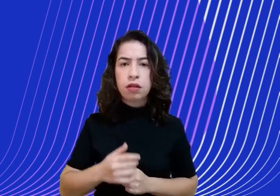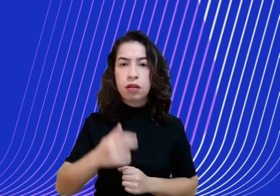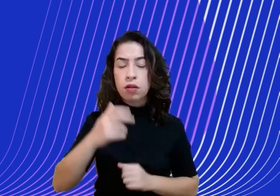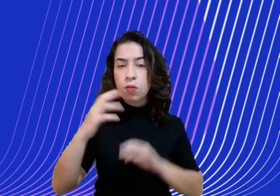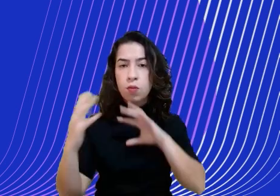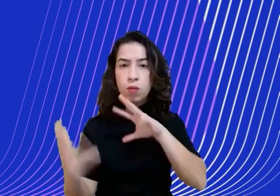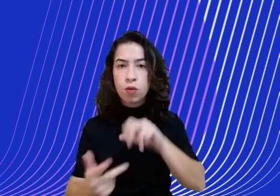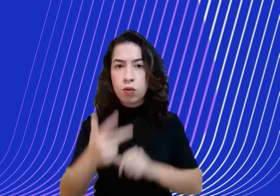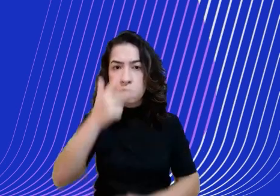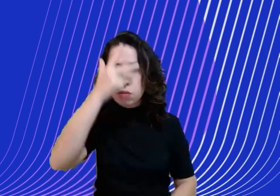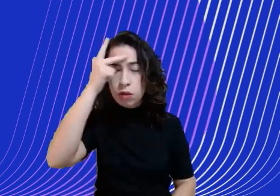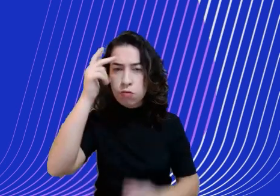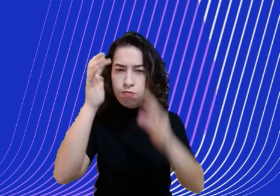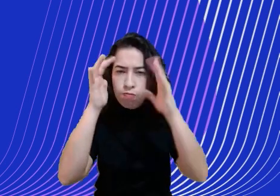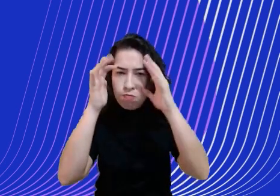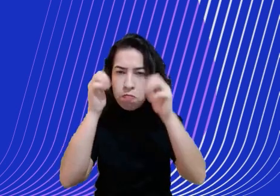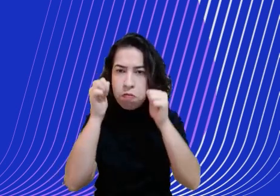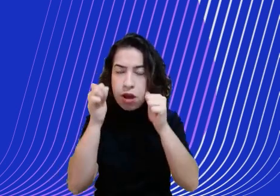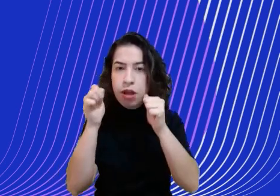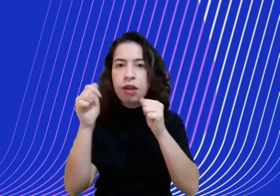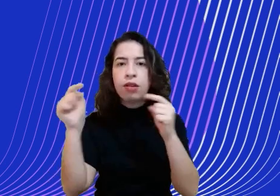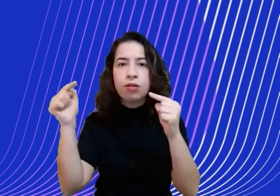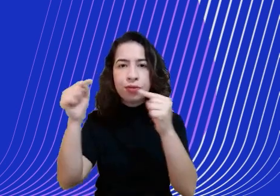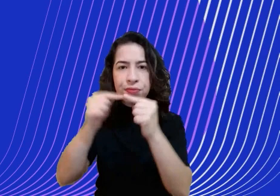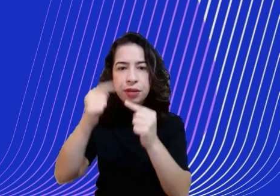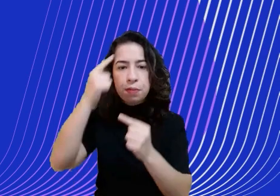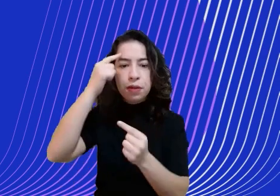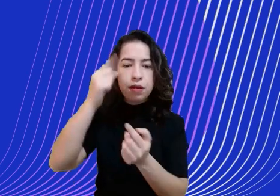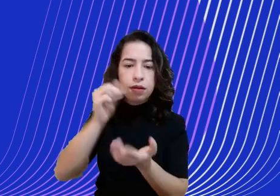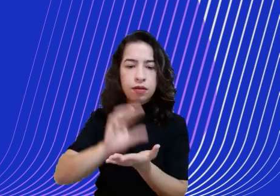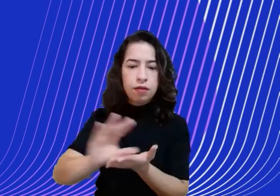world are looking to this type of investment.